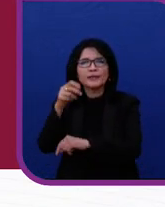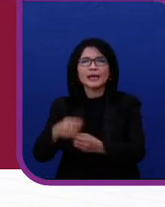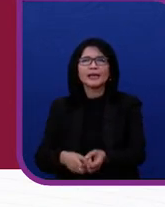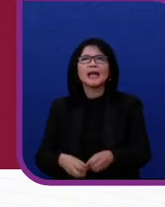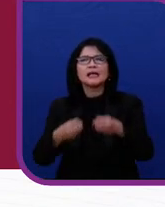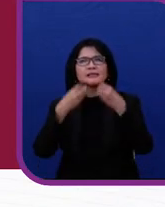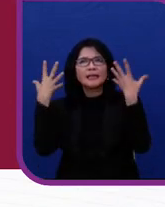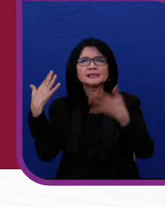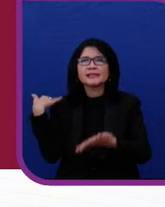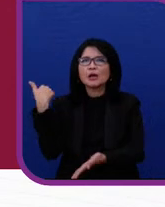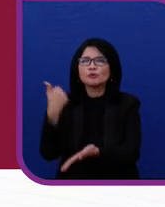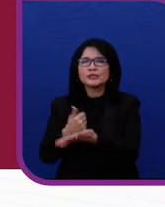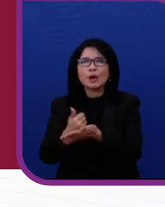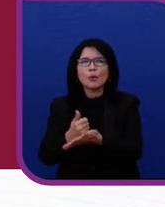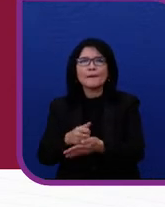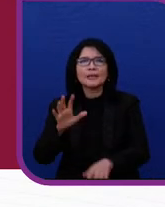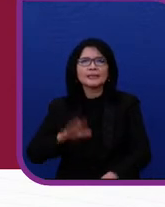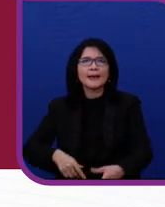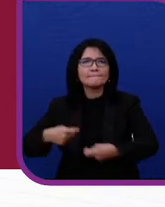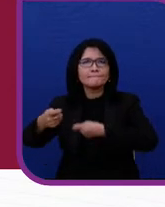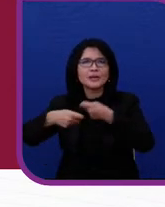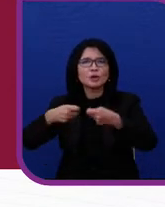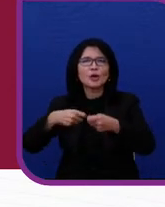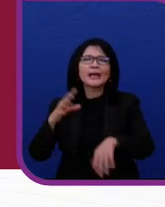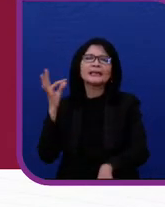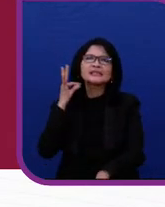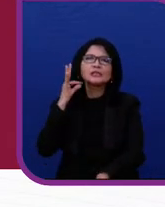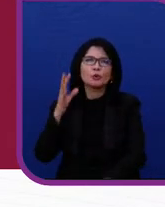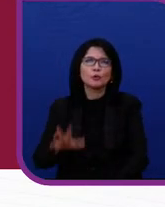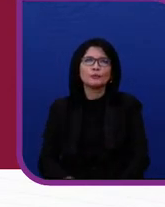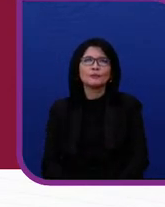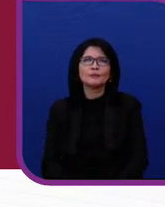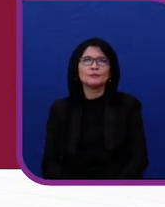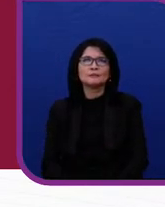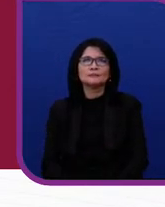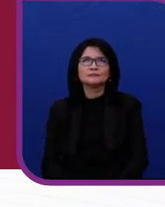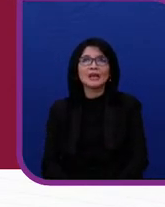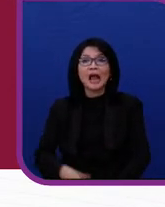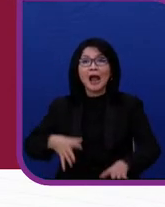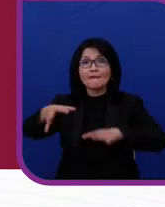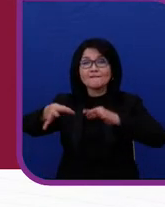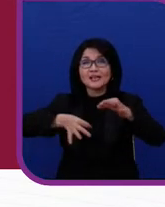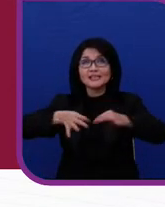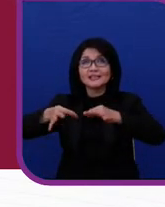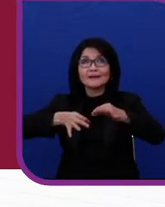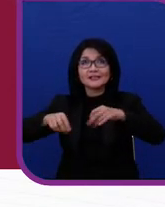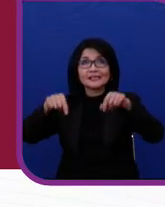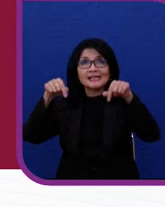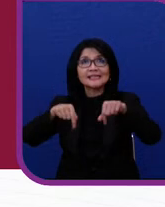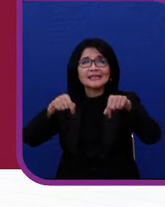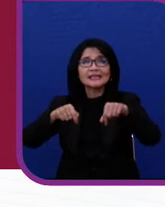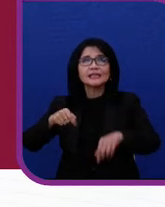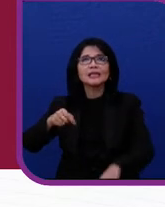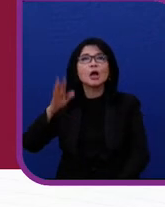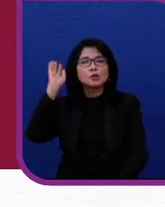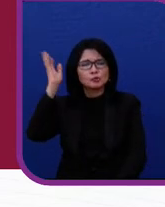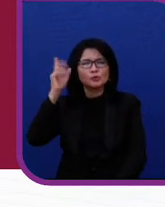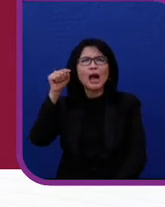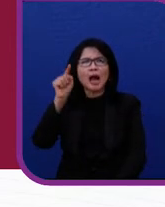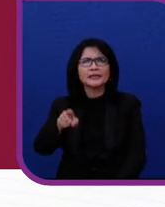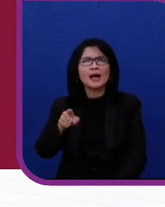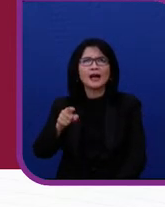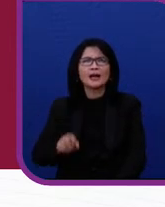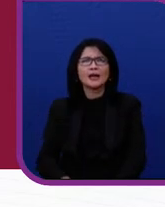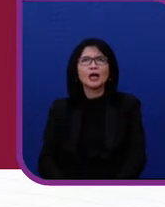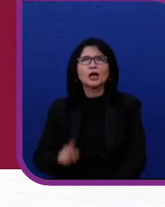management so does facilities are in place already use